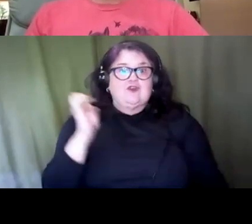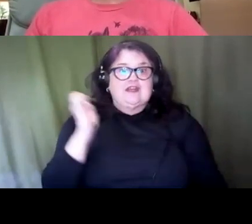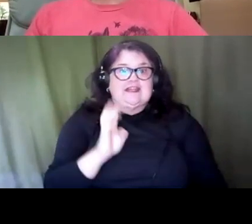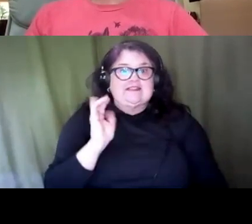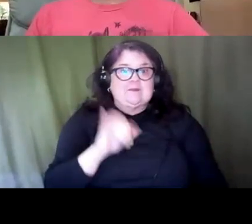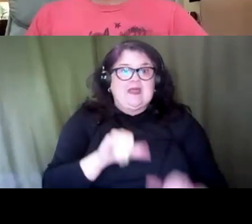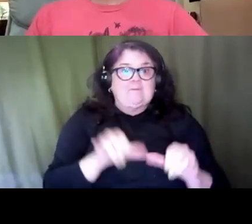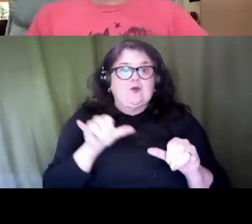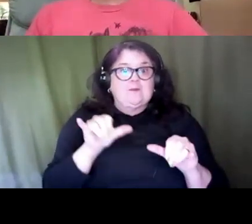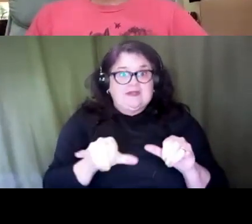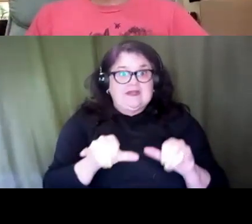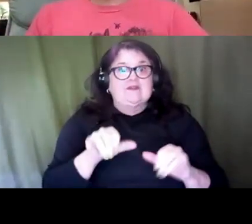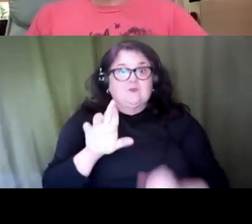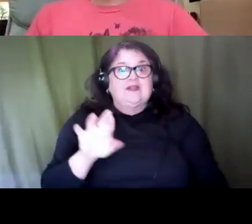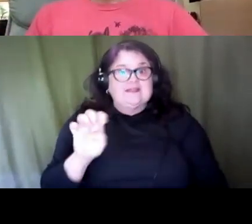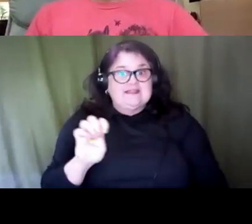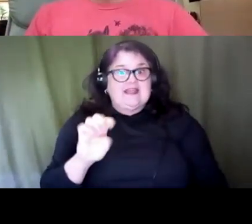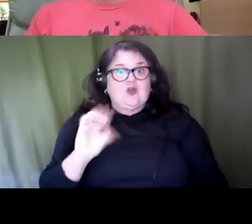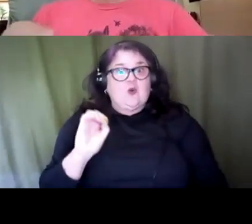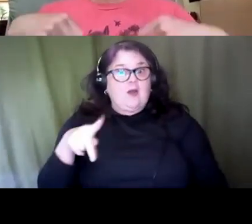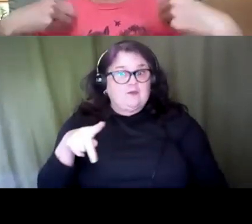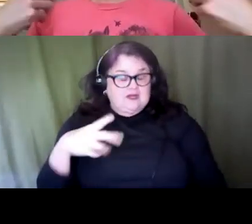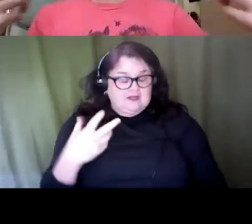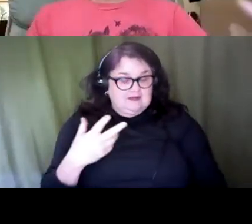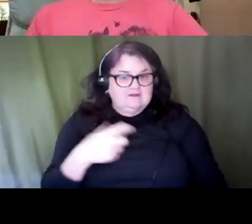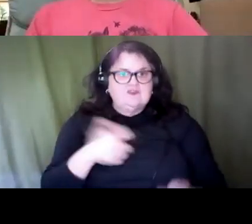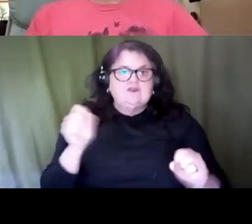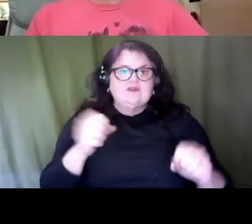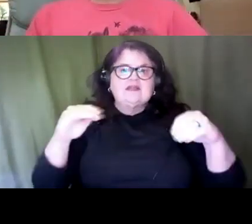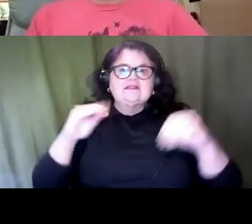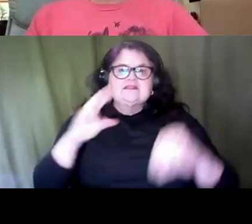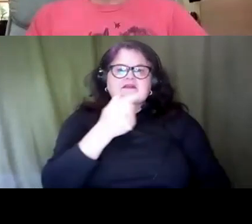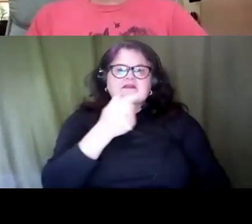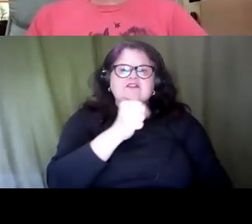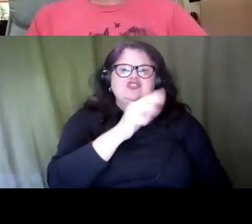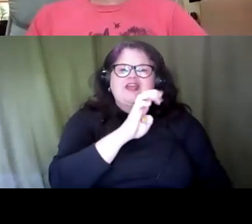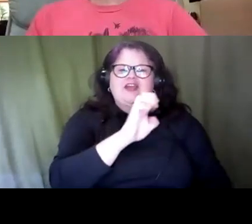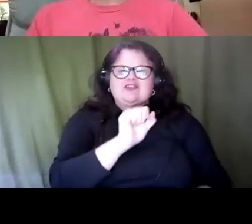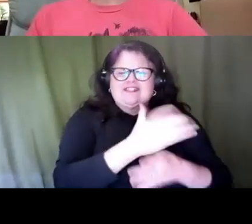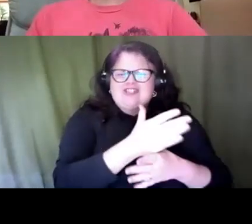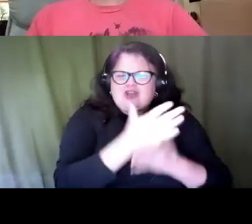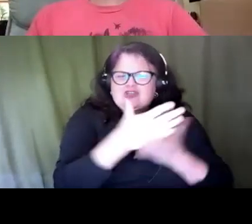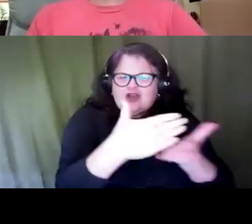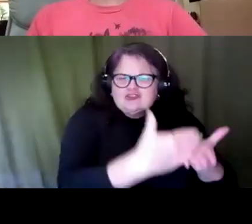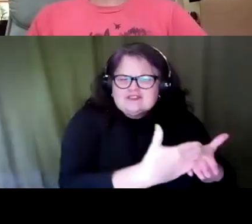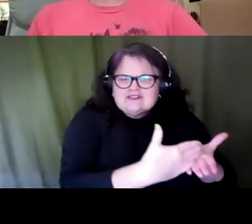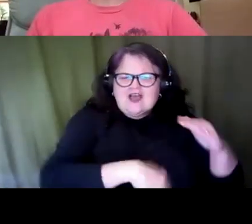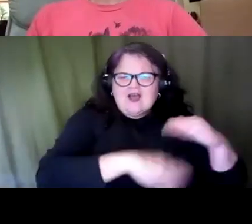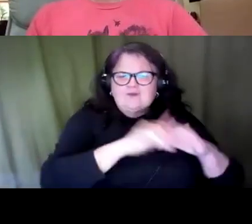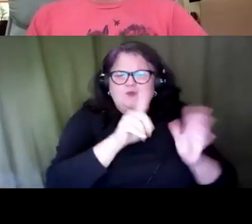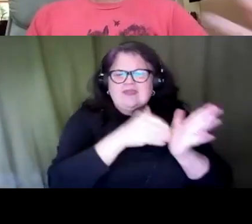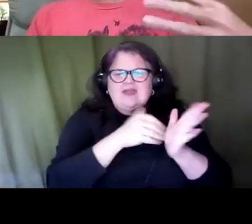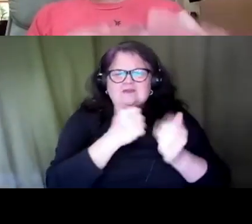Estate Cooperative as a cooperative corporation, is that you can sell shares to members of the cooperative for up to $1,000 per